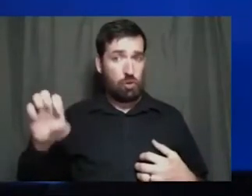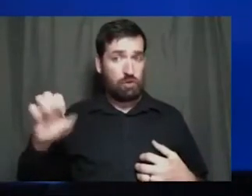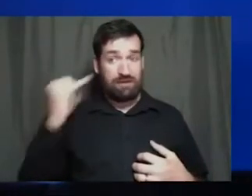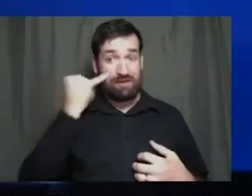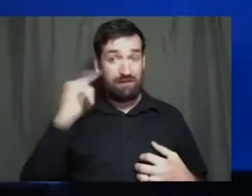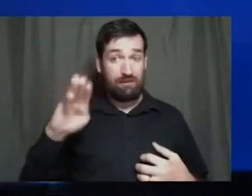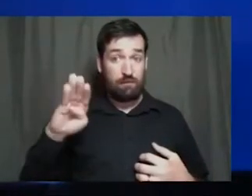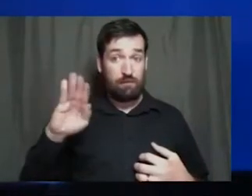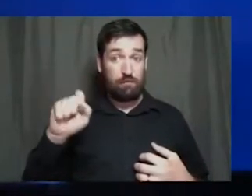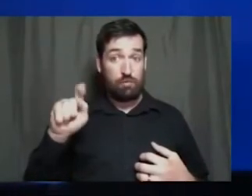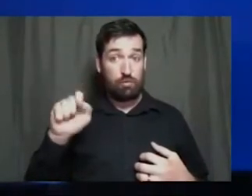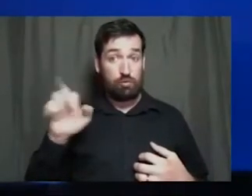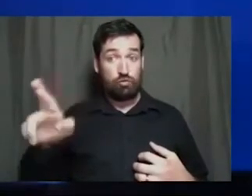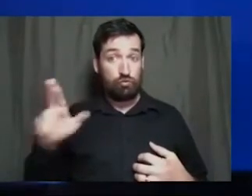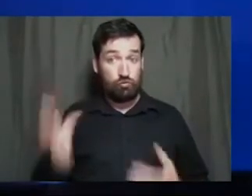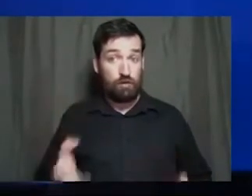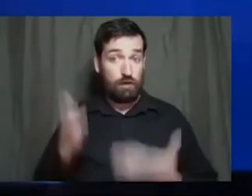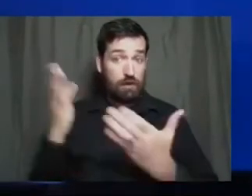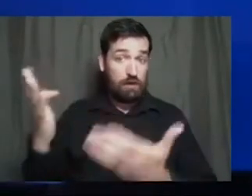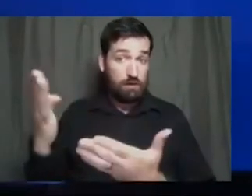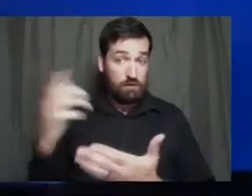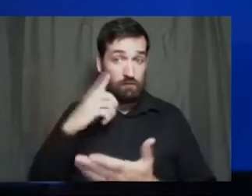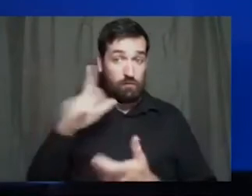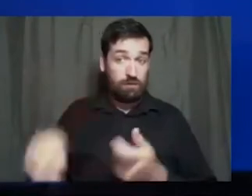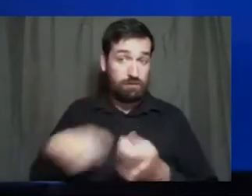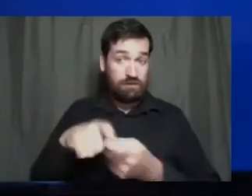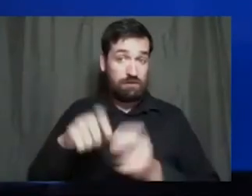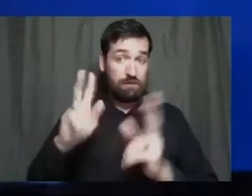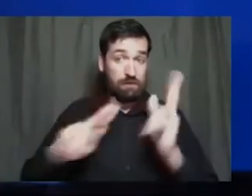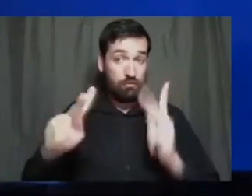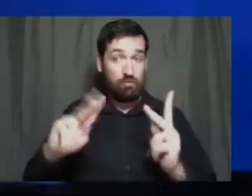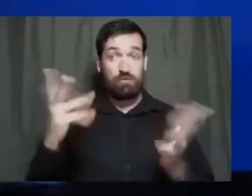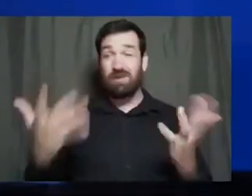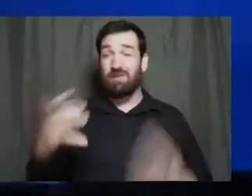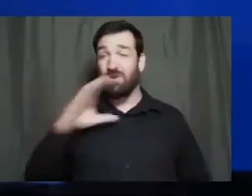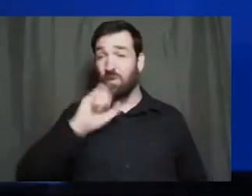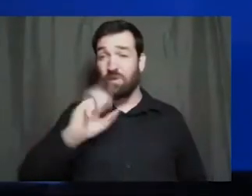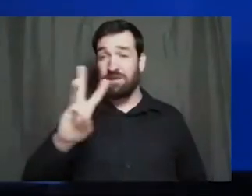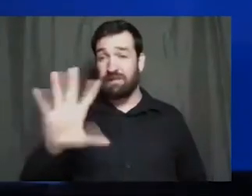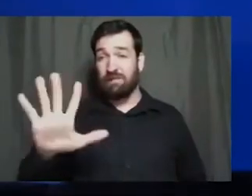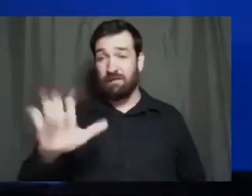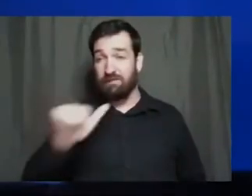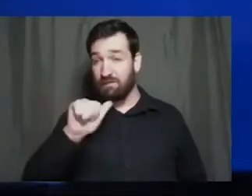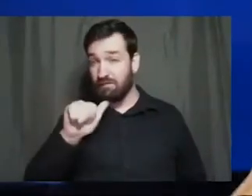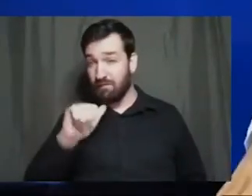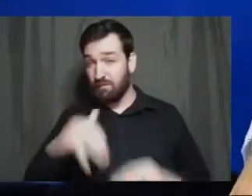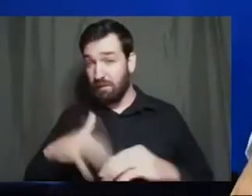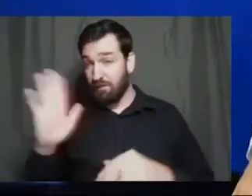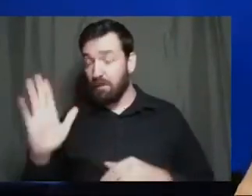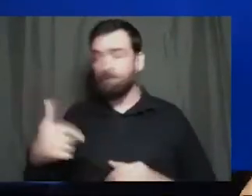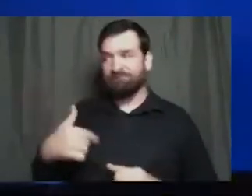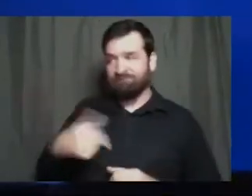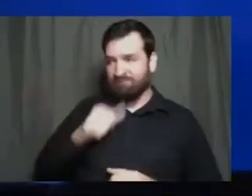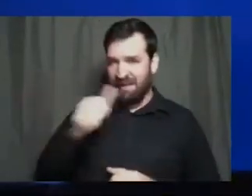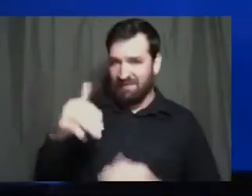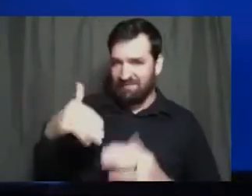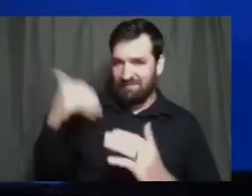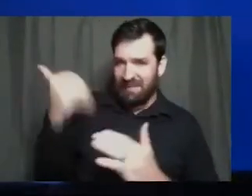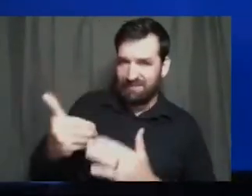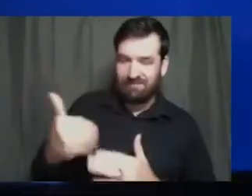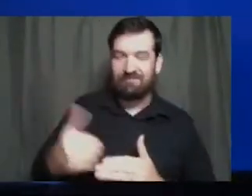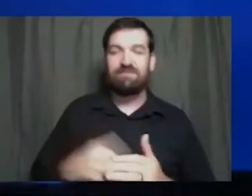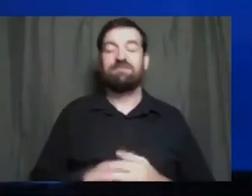recommended for certain disease people, maybe the age of, over the age of 65, which I'm not there yet, close though, or those who have other health